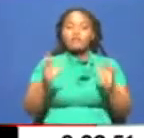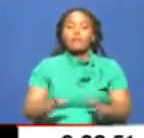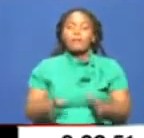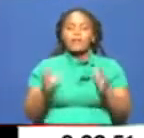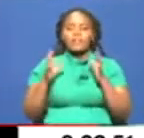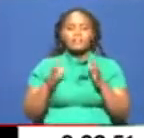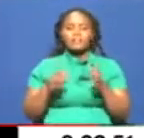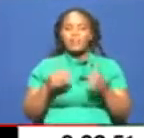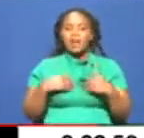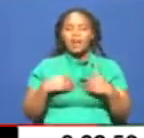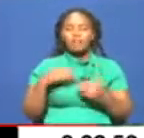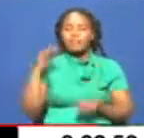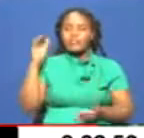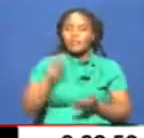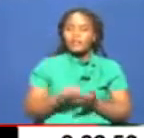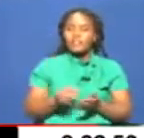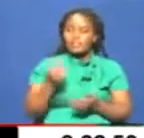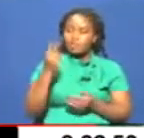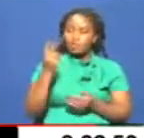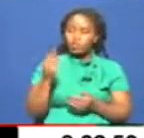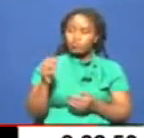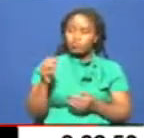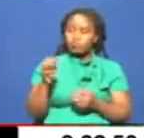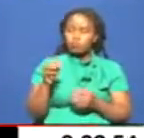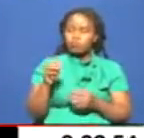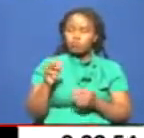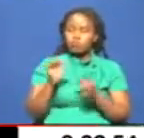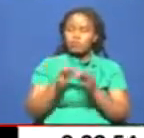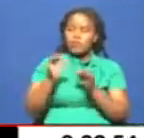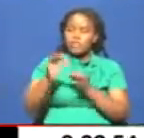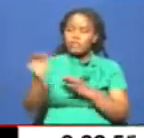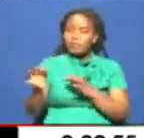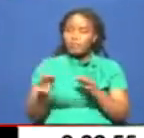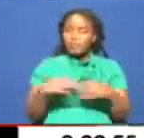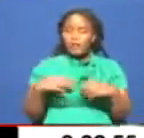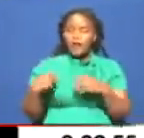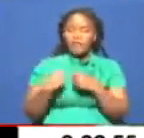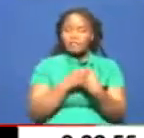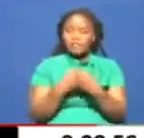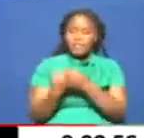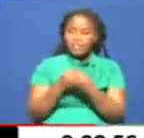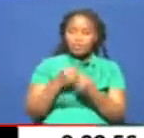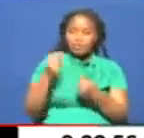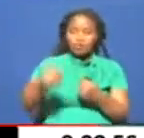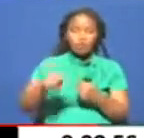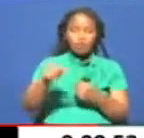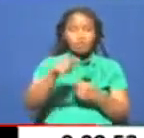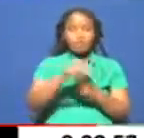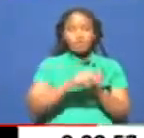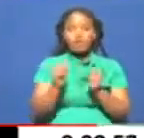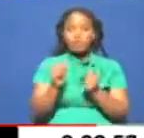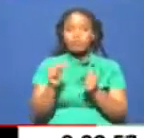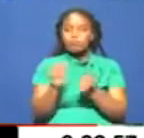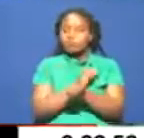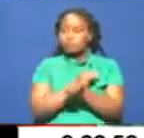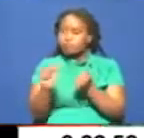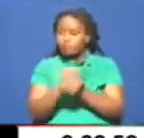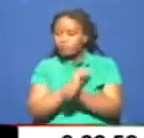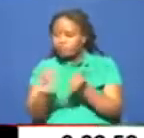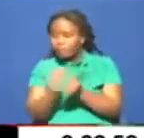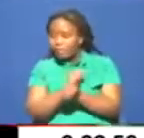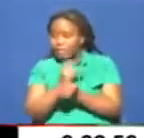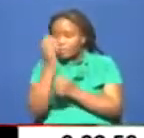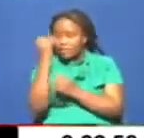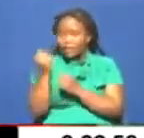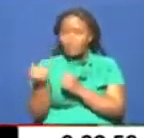in less than 2-acre farms have been grappling with the challenge of crop damage due to unpredictable weather, and the new model would